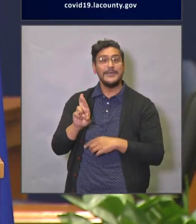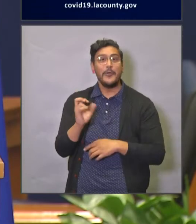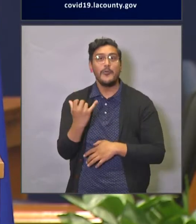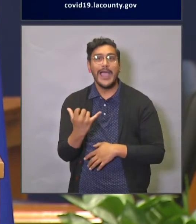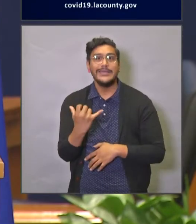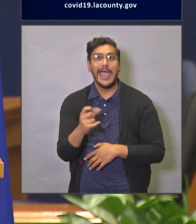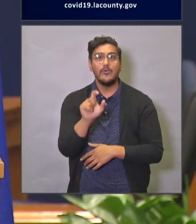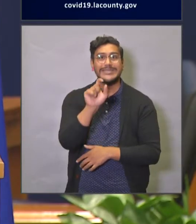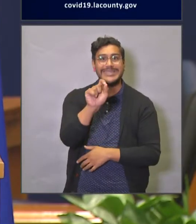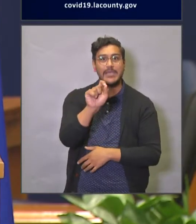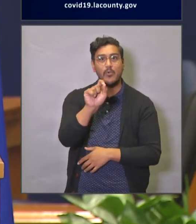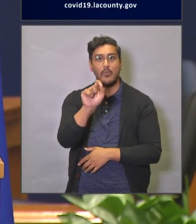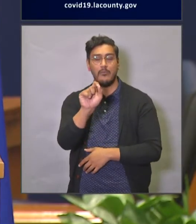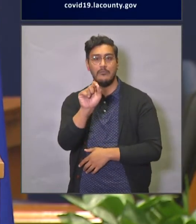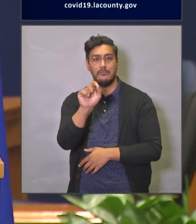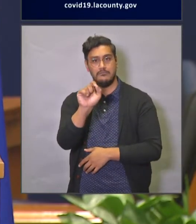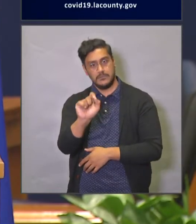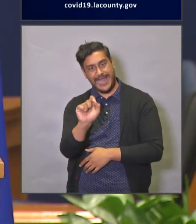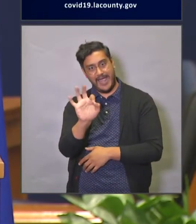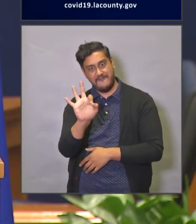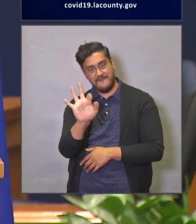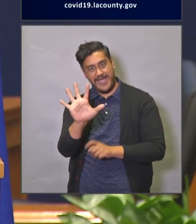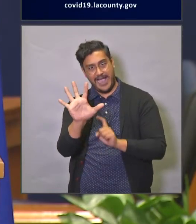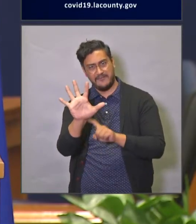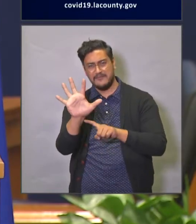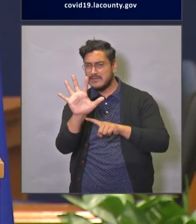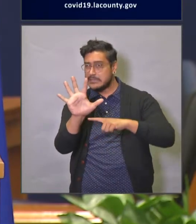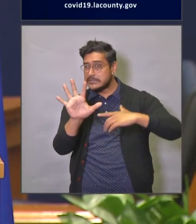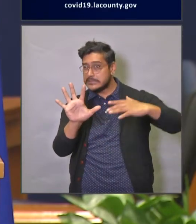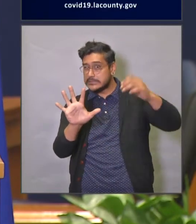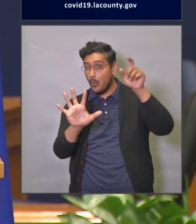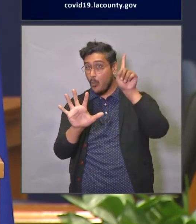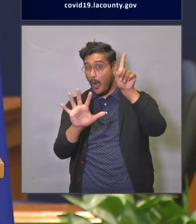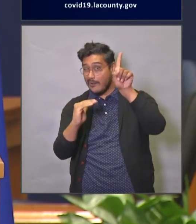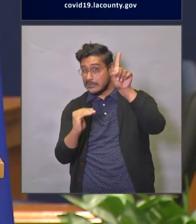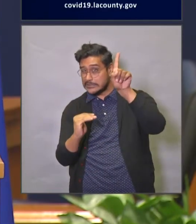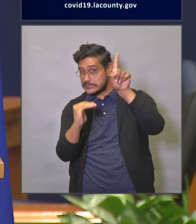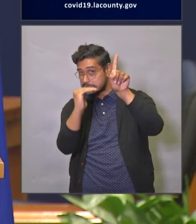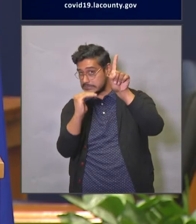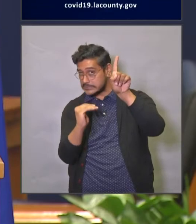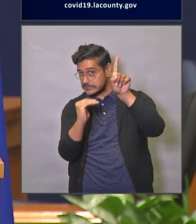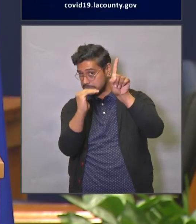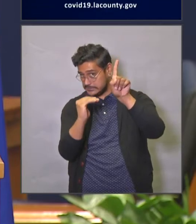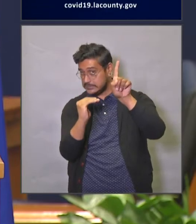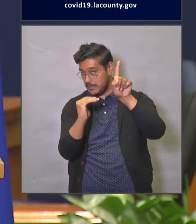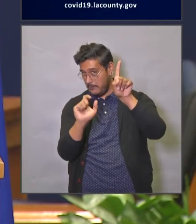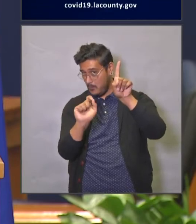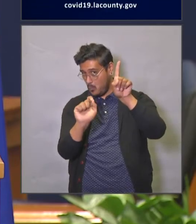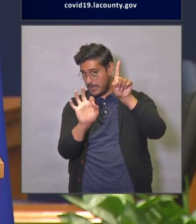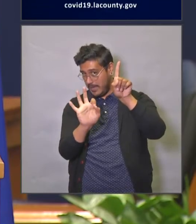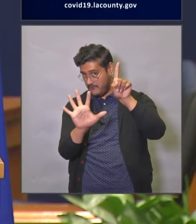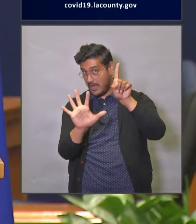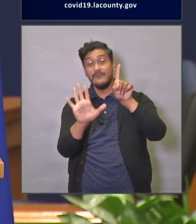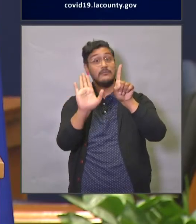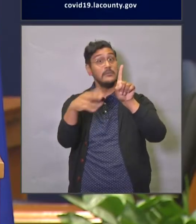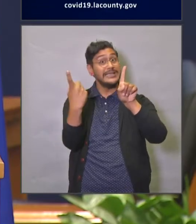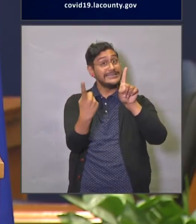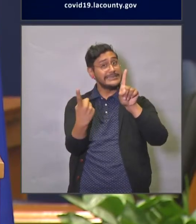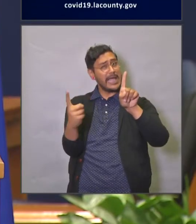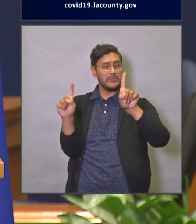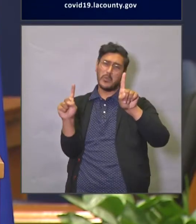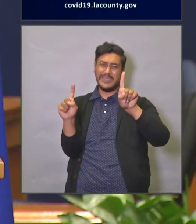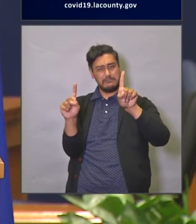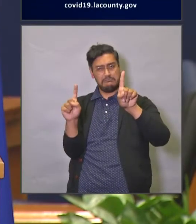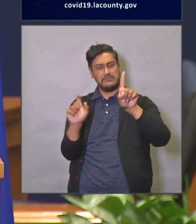be 0.95, edging closer to the threshold number of 1. Last week, the rate was virtually the same